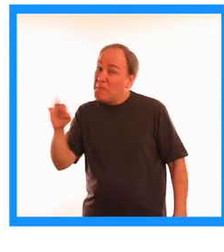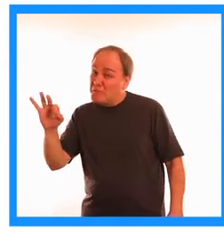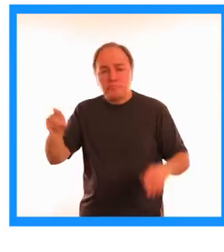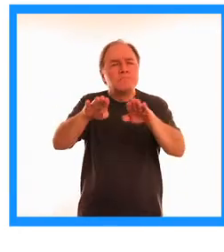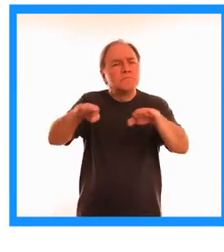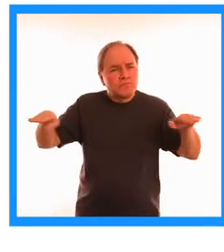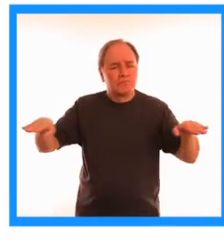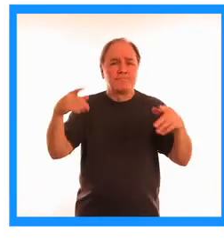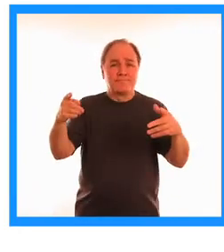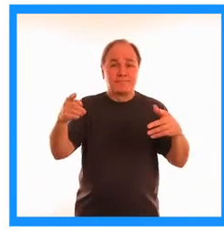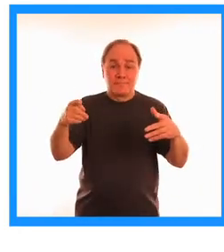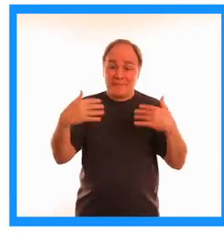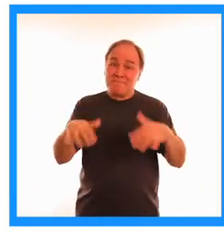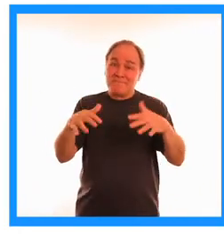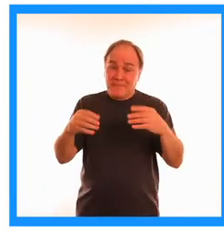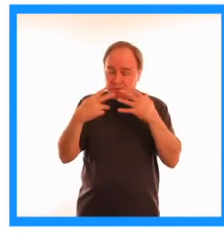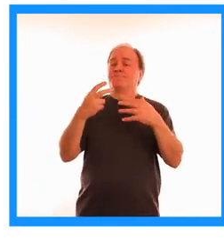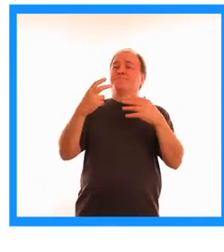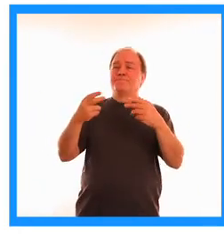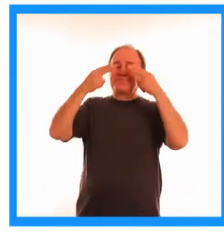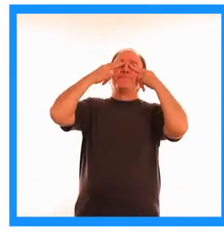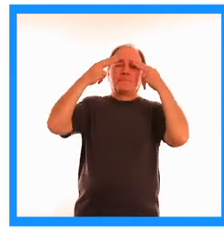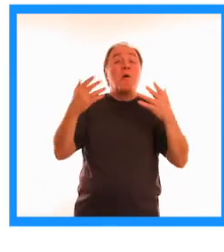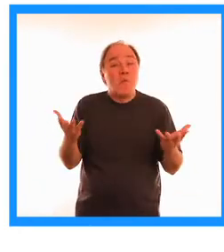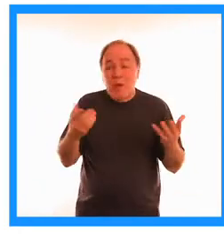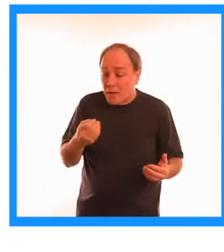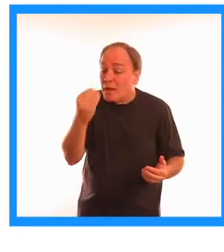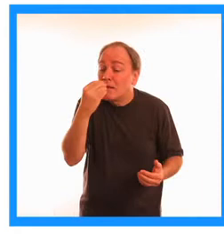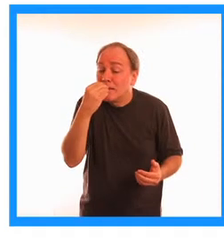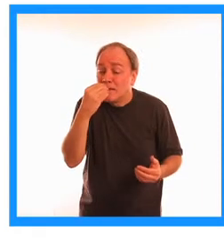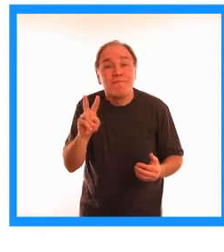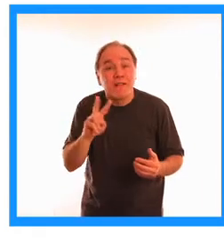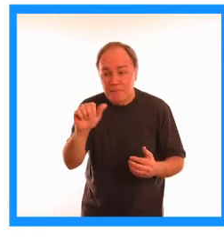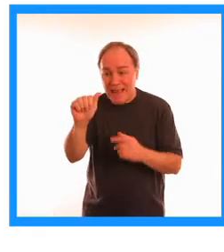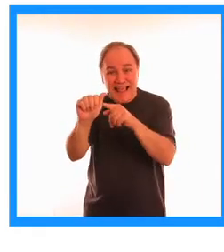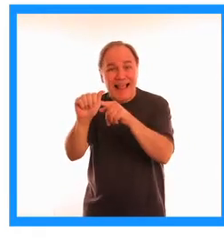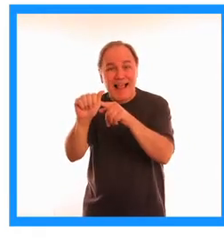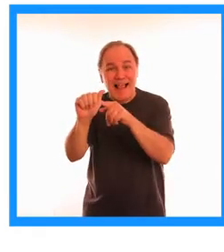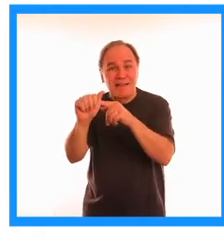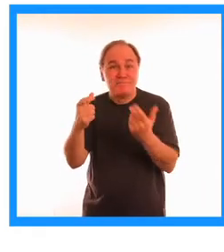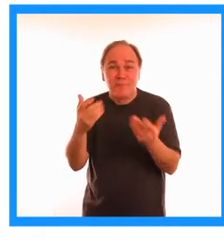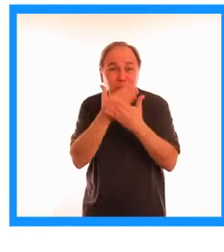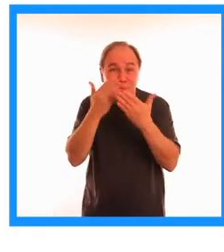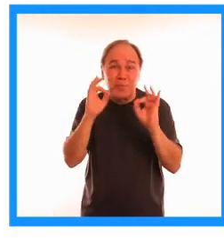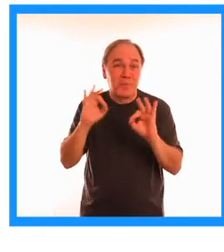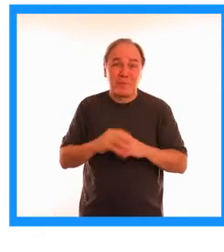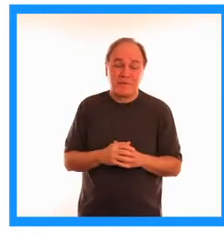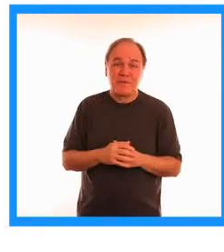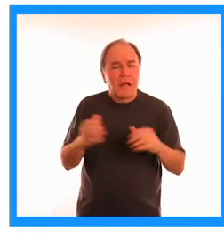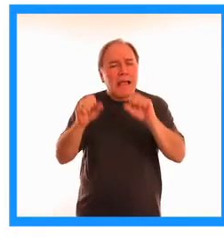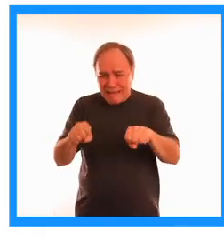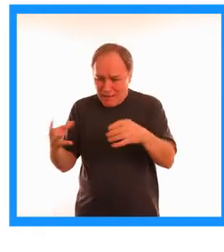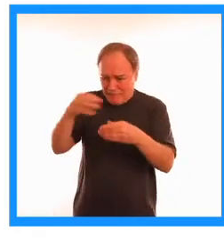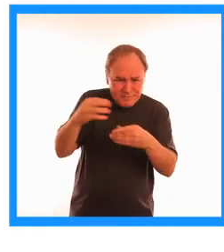cognitive and educational performance. Malnutrition in mothers can contribute to a number of preventable childhood disabilities. While malnutrition can be